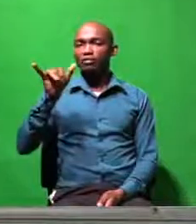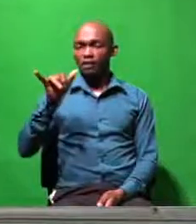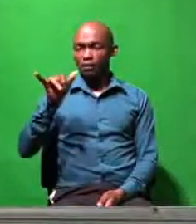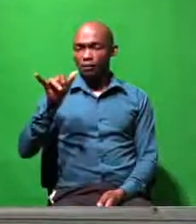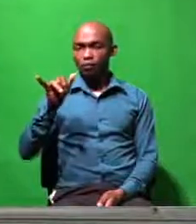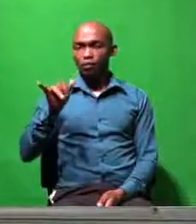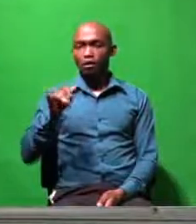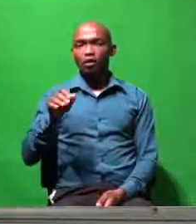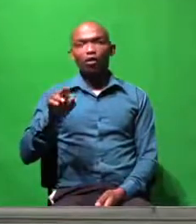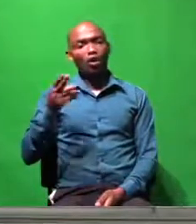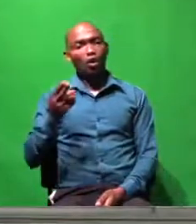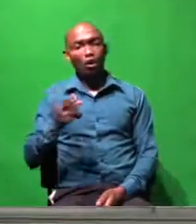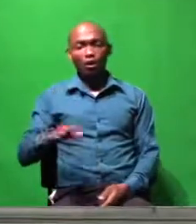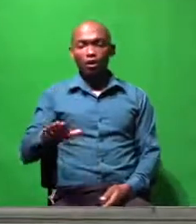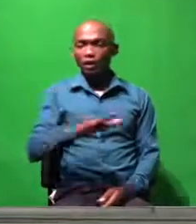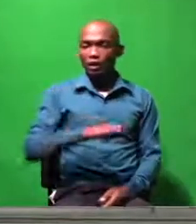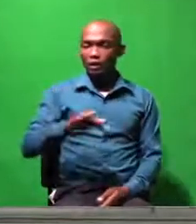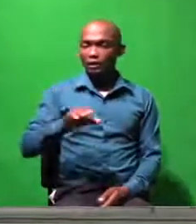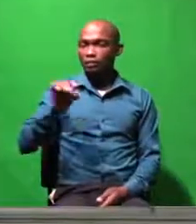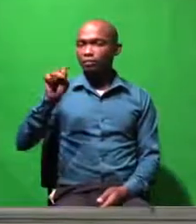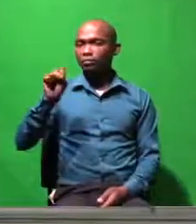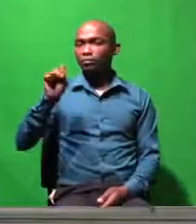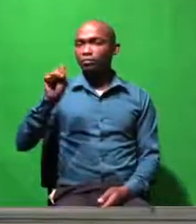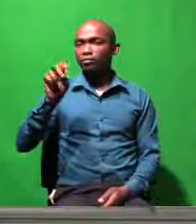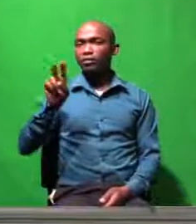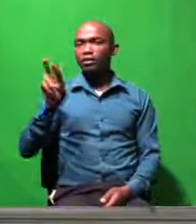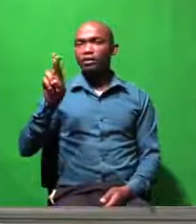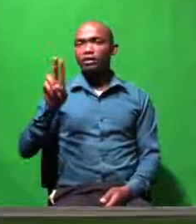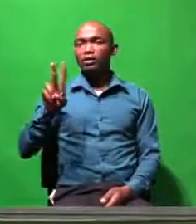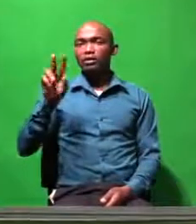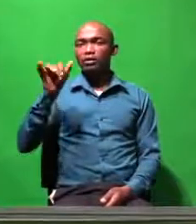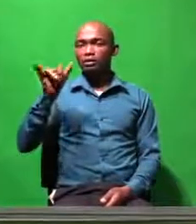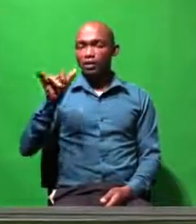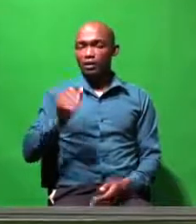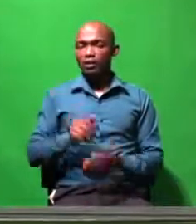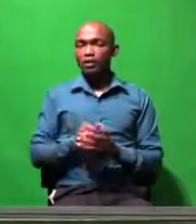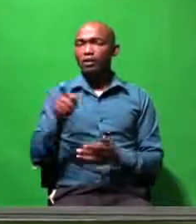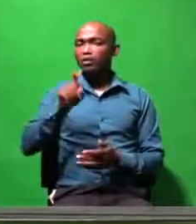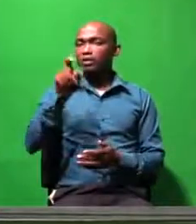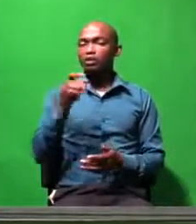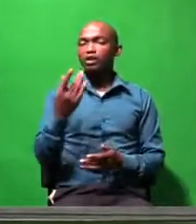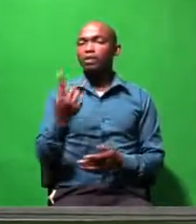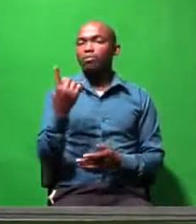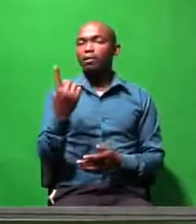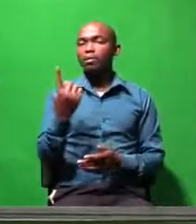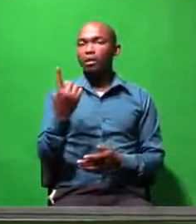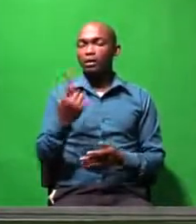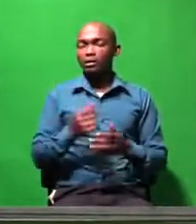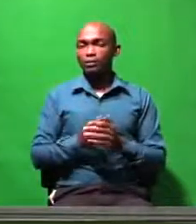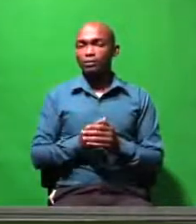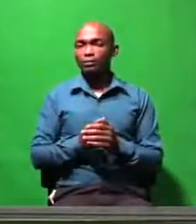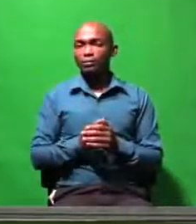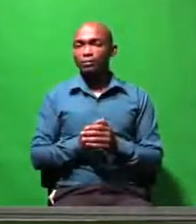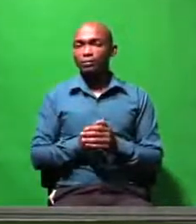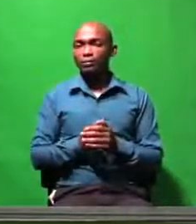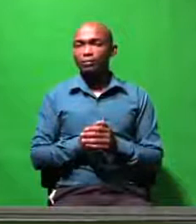land surveying. That is your question number one, my student. Question number